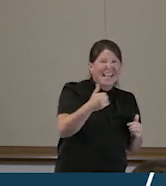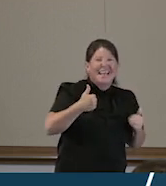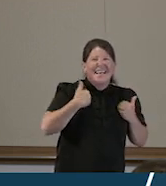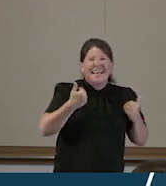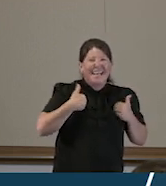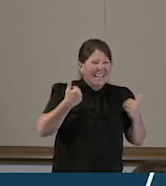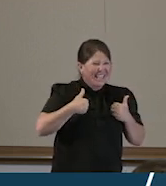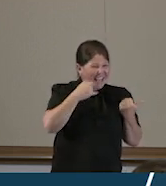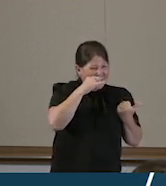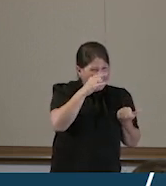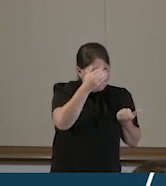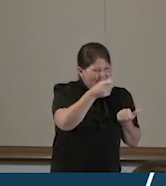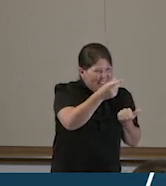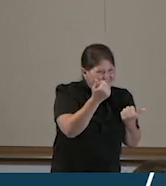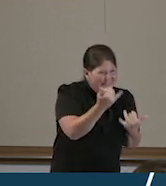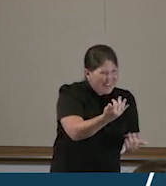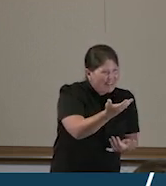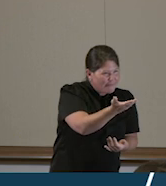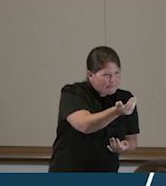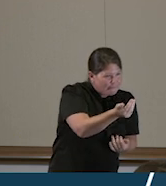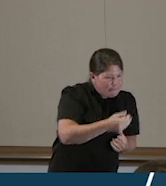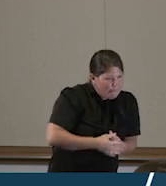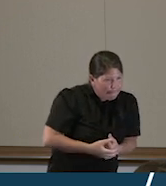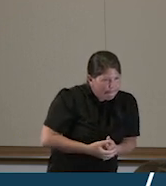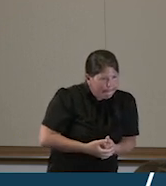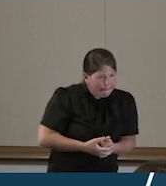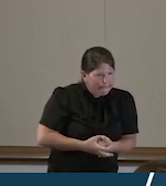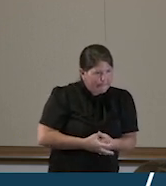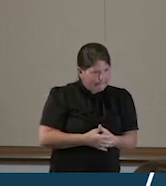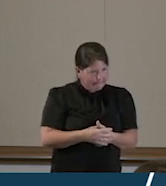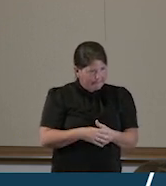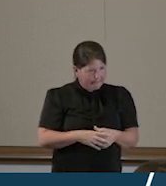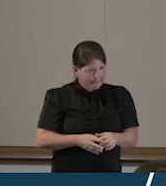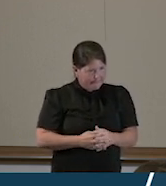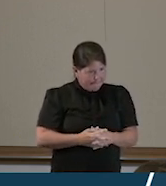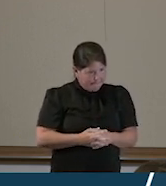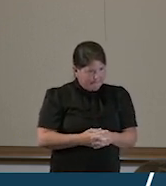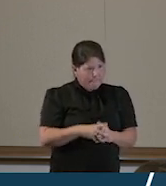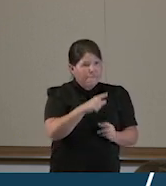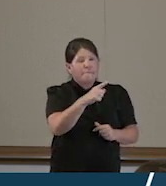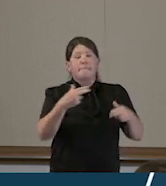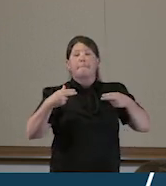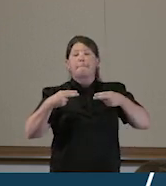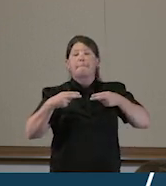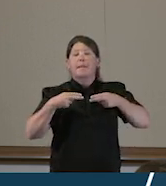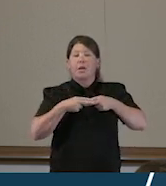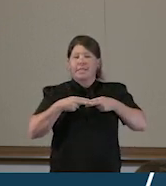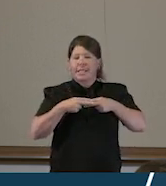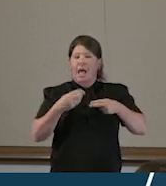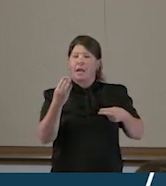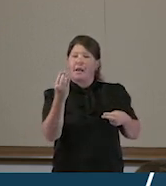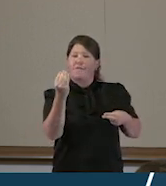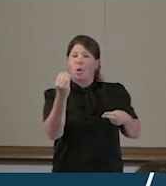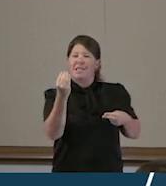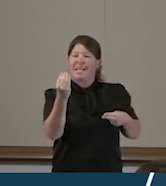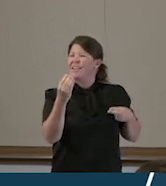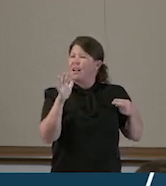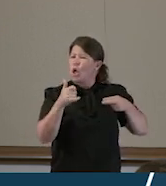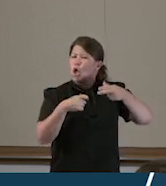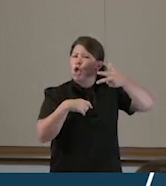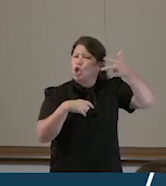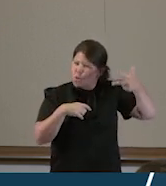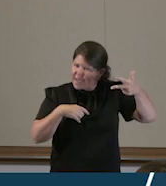because you were waiting. So go ahead. Okay, so on slide 14, was it actually 3 things to know or 4 things